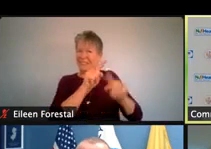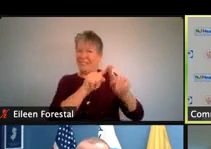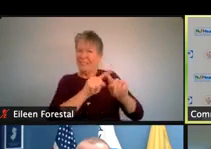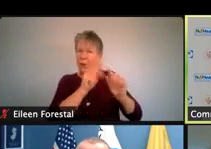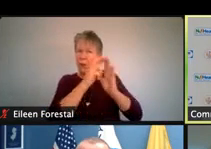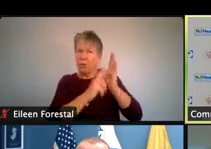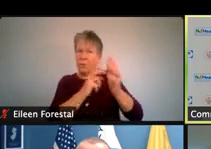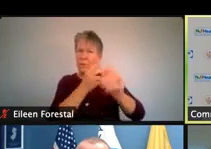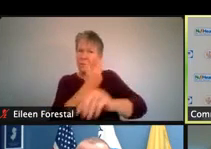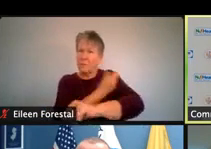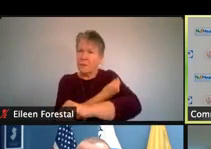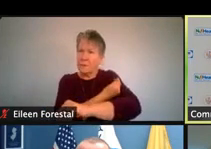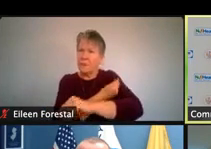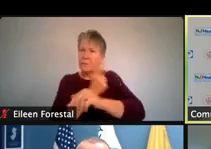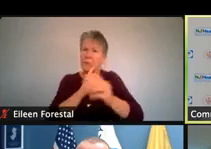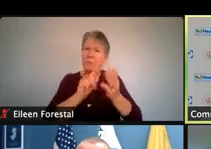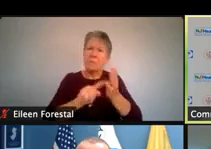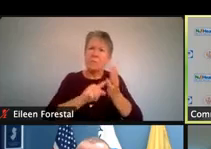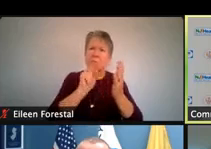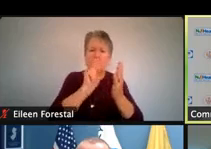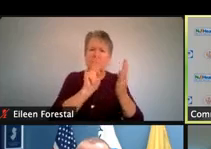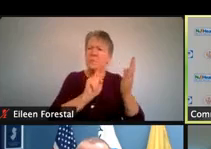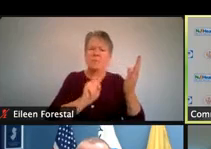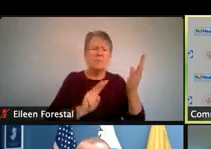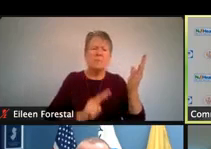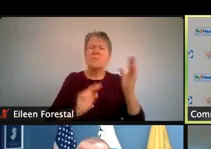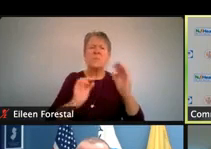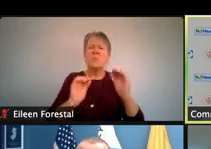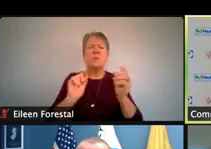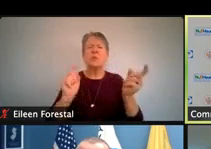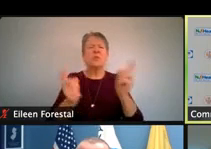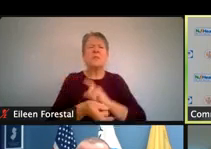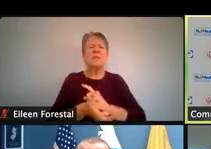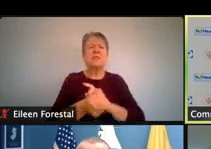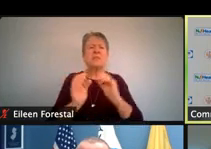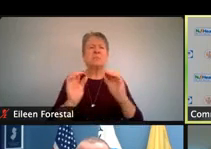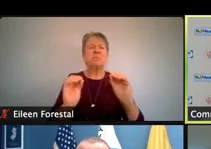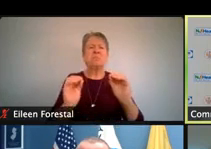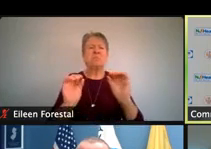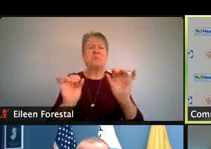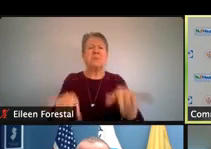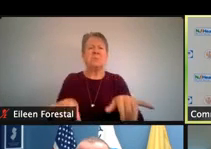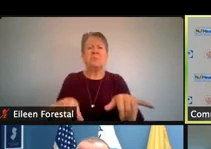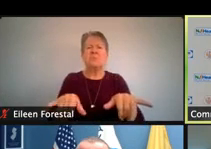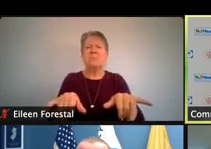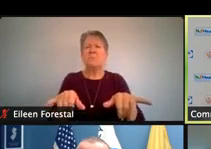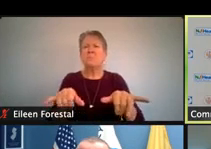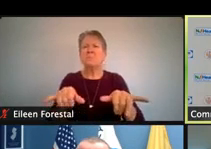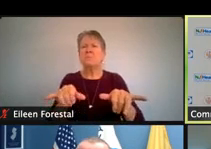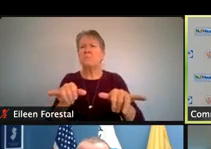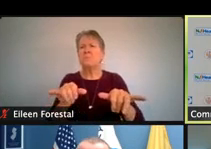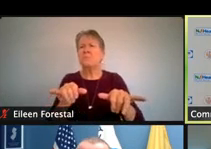be changed. We are looking at input into our information system,